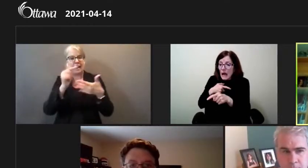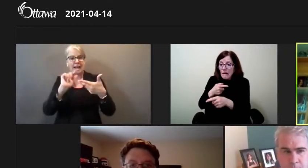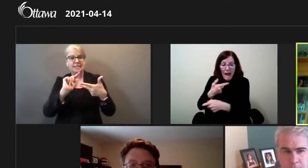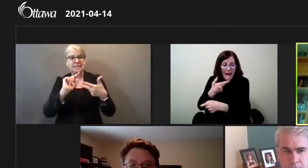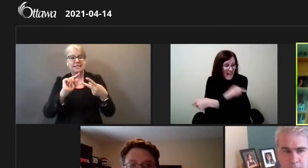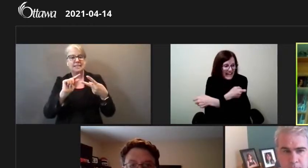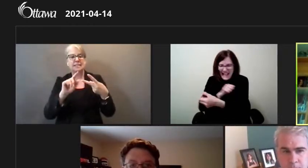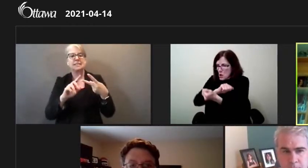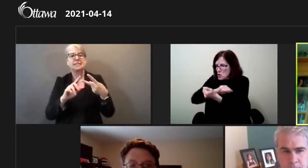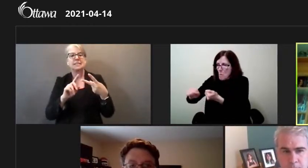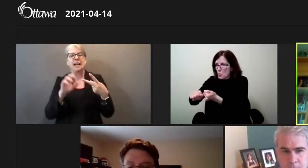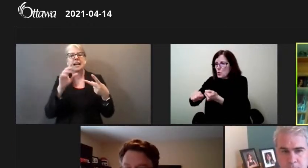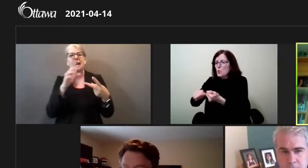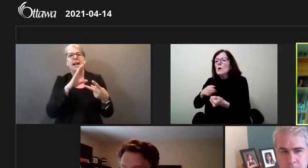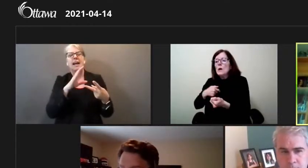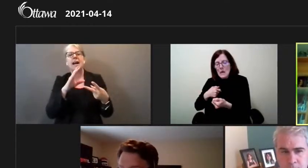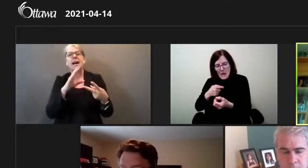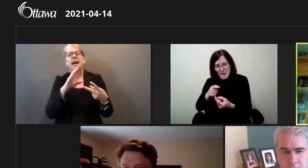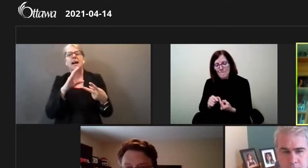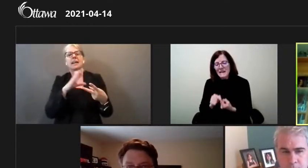Councillor DeRuze.